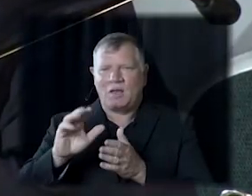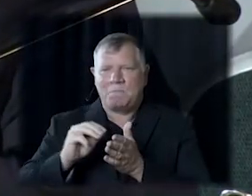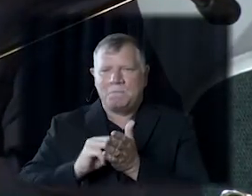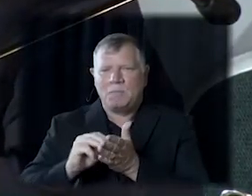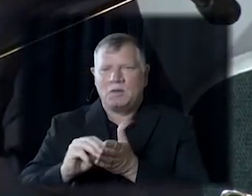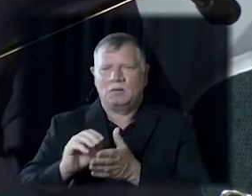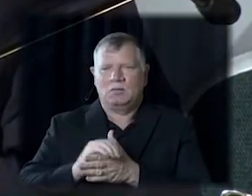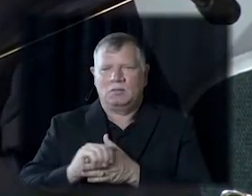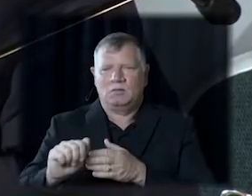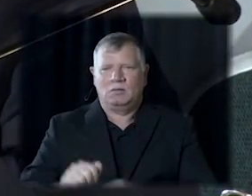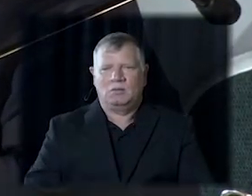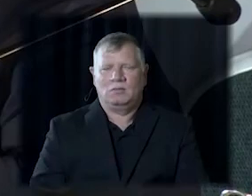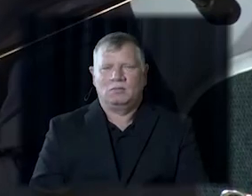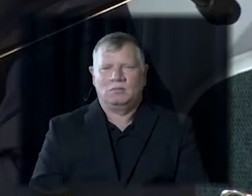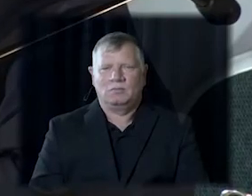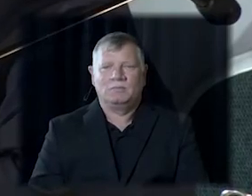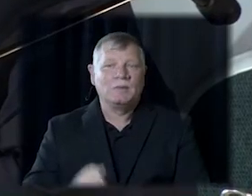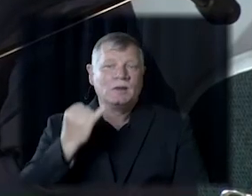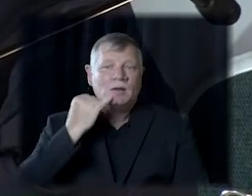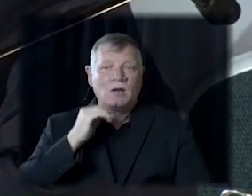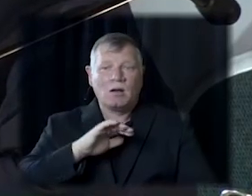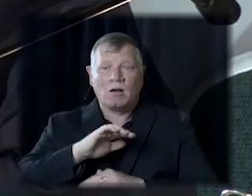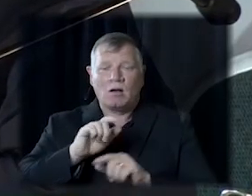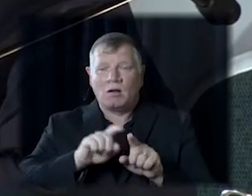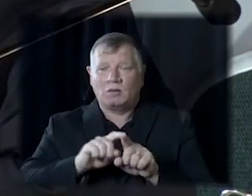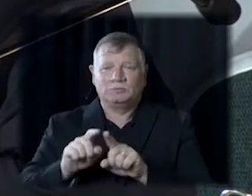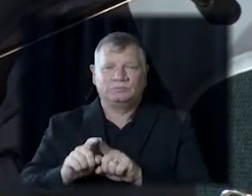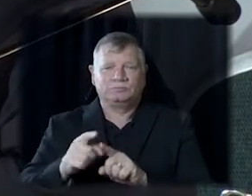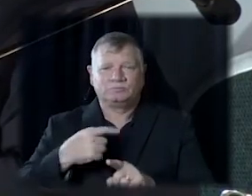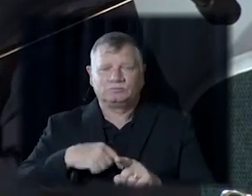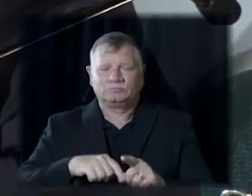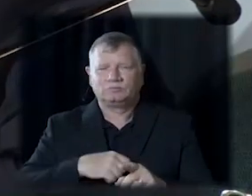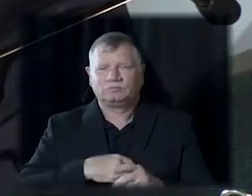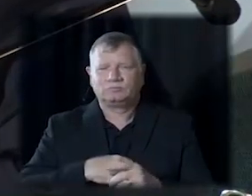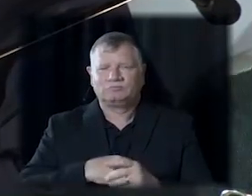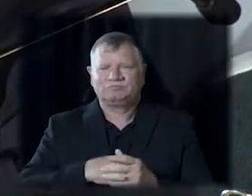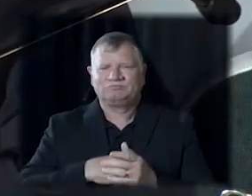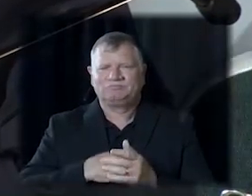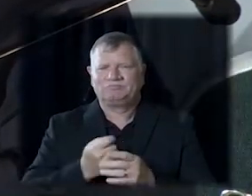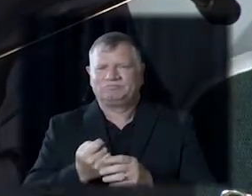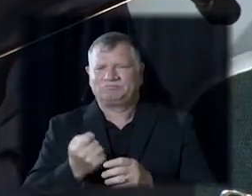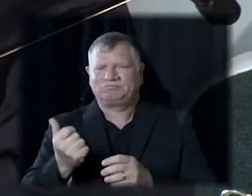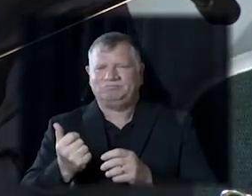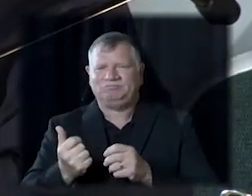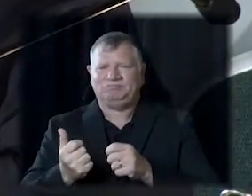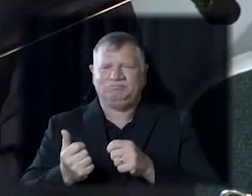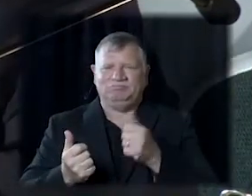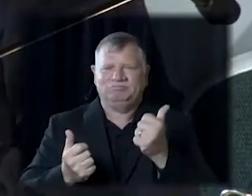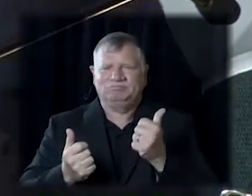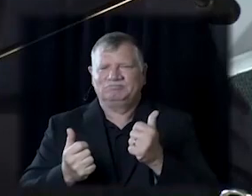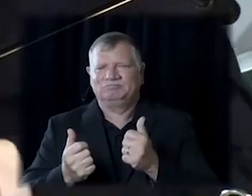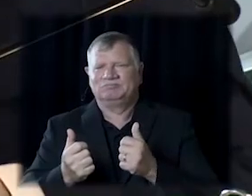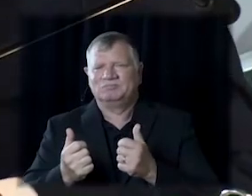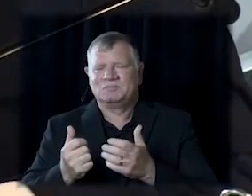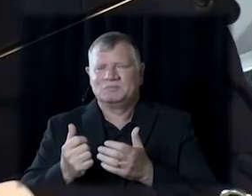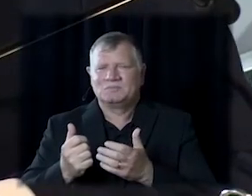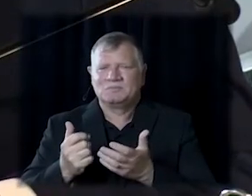million. We also struck out, in terms of considering